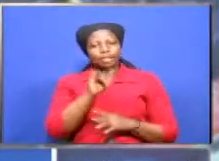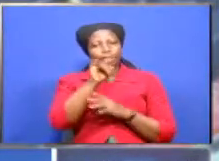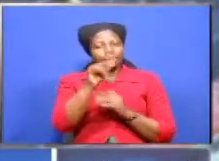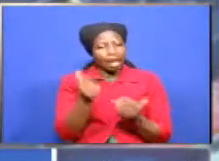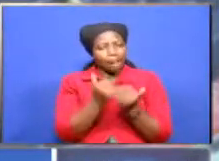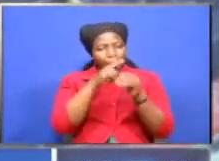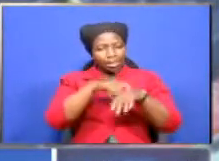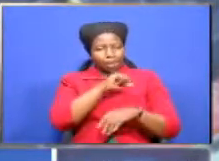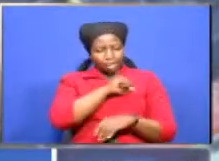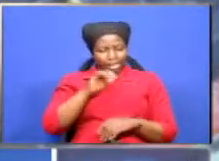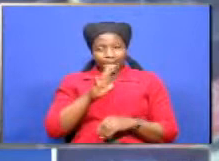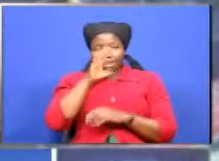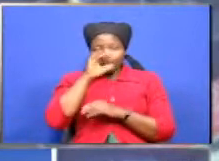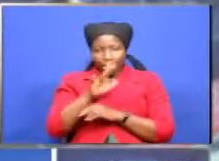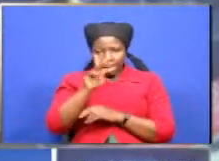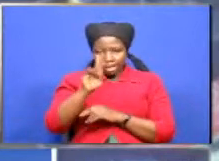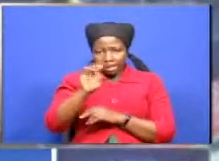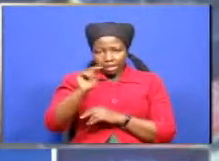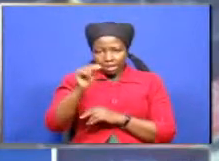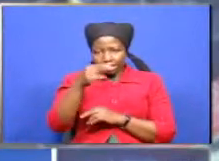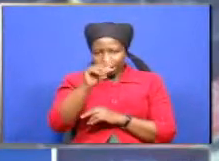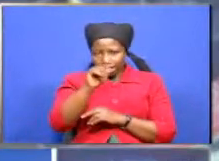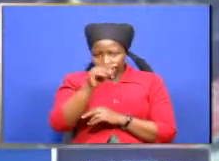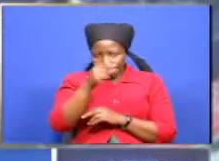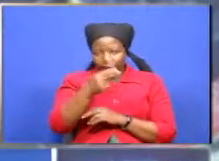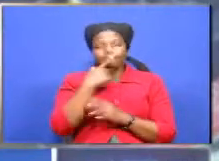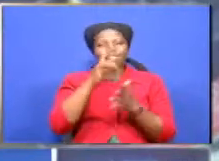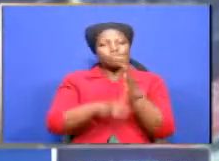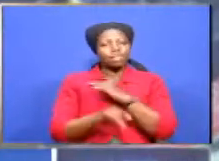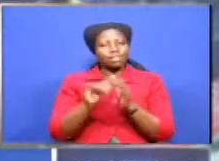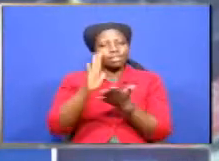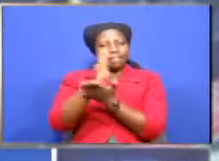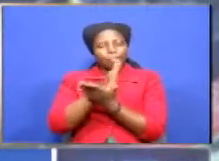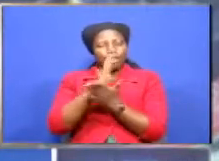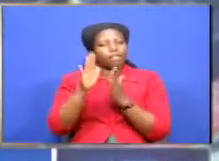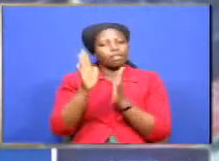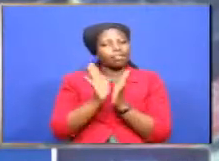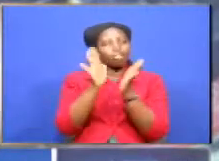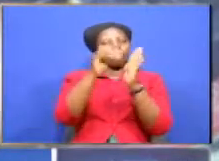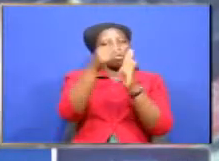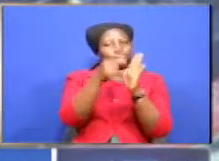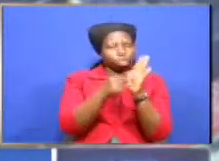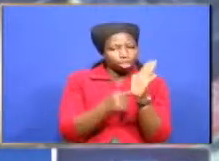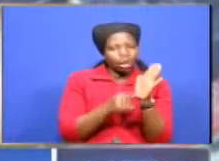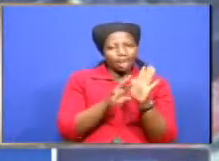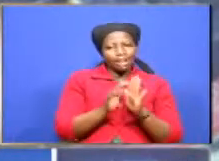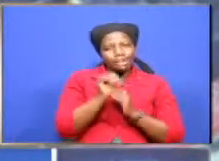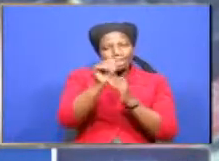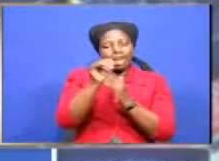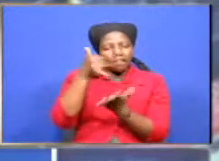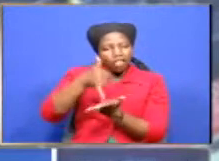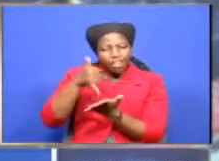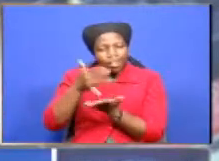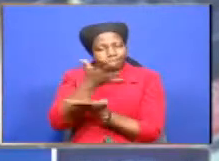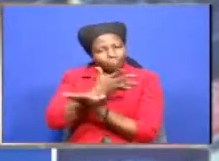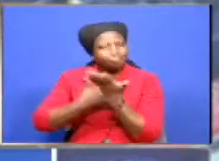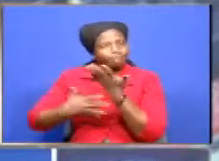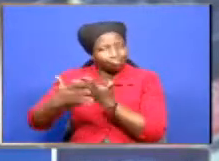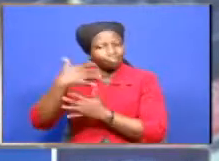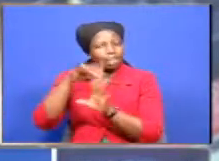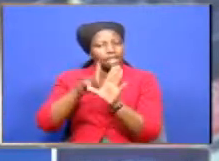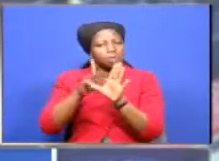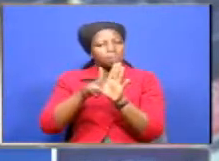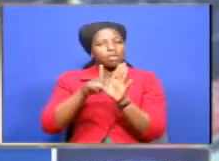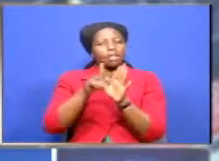Senate Speaker Kenneth Lusaka noted that sections of general guidelines guiding involvement, interaction and participation in house